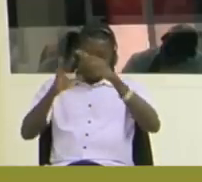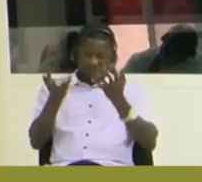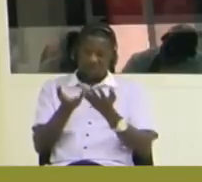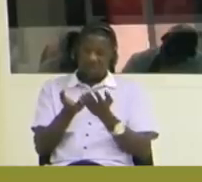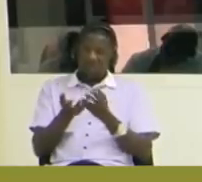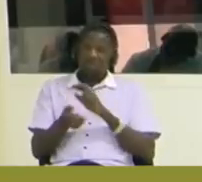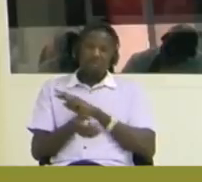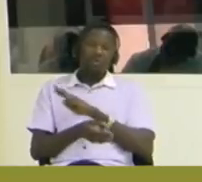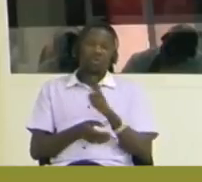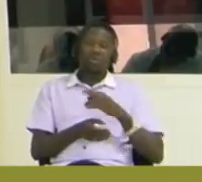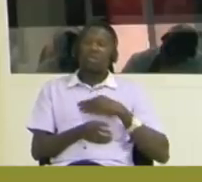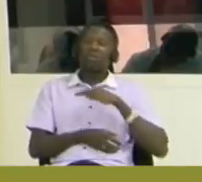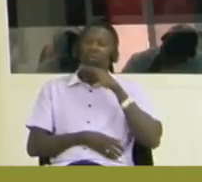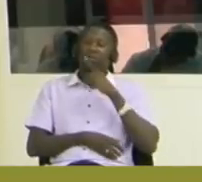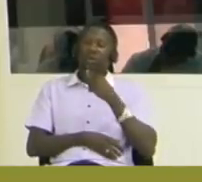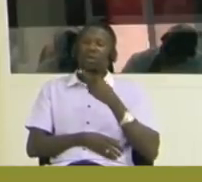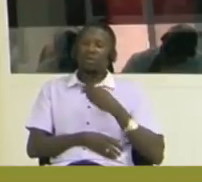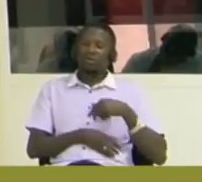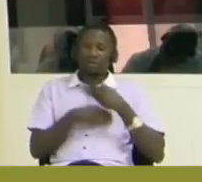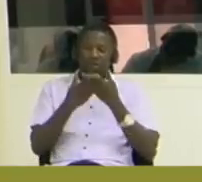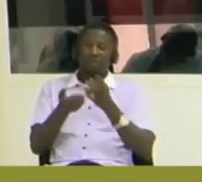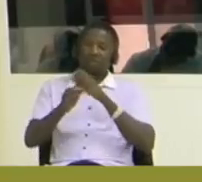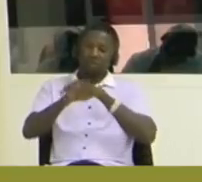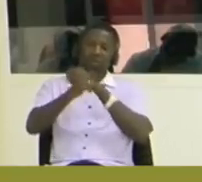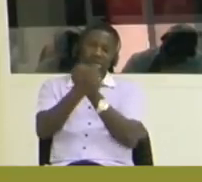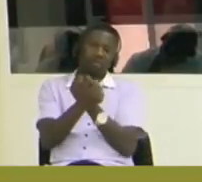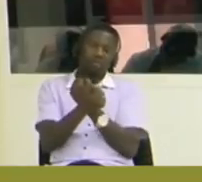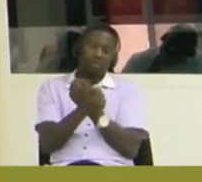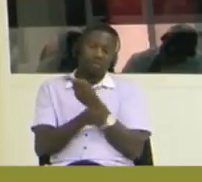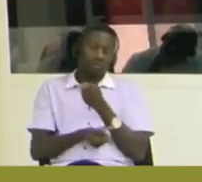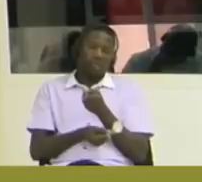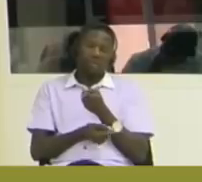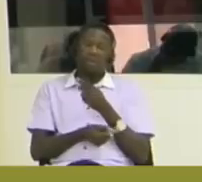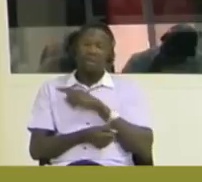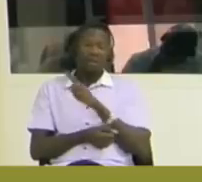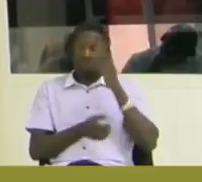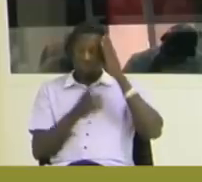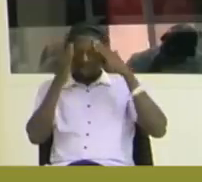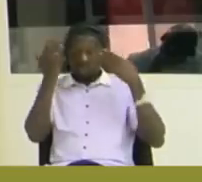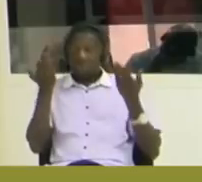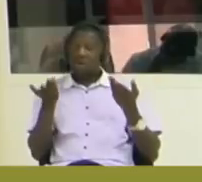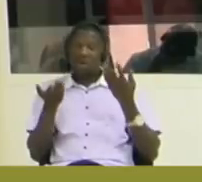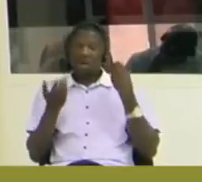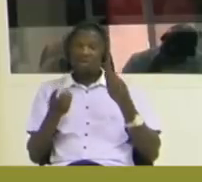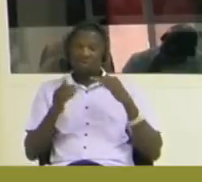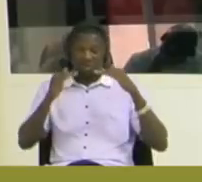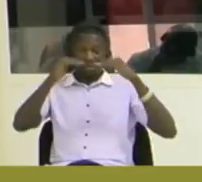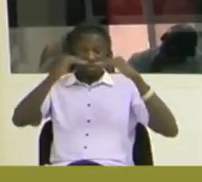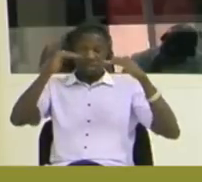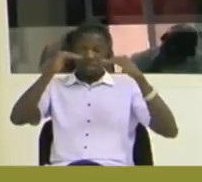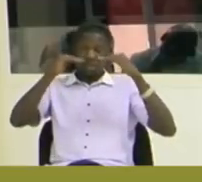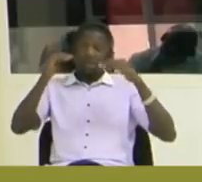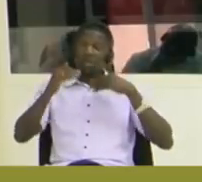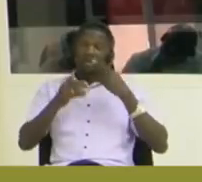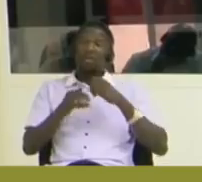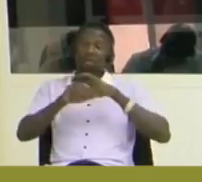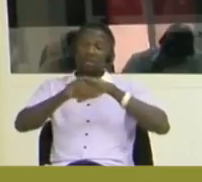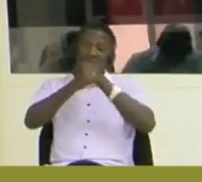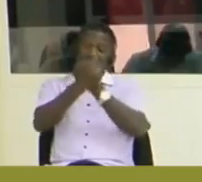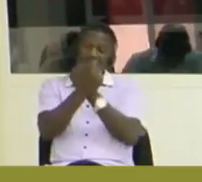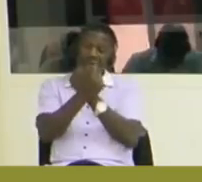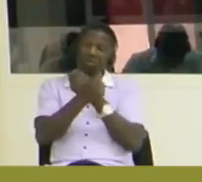not enough to have warranted his arrest. So, and I don't know how you can equate the arrest of Sana